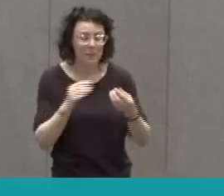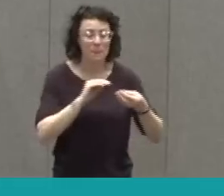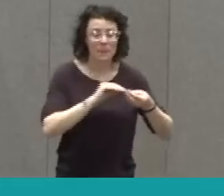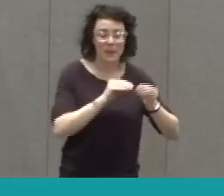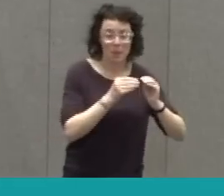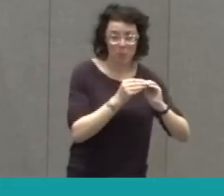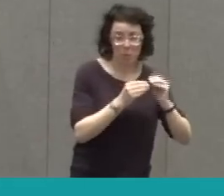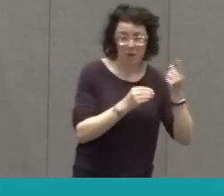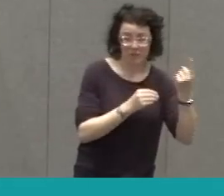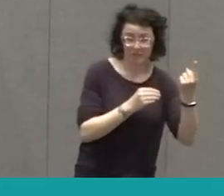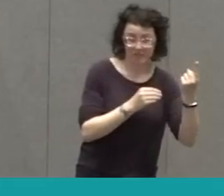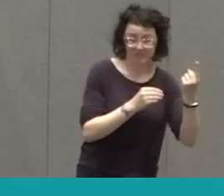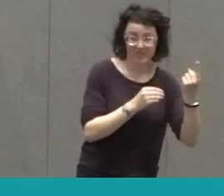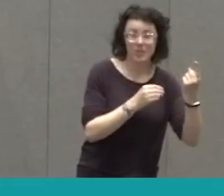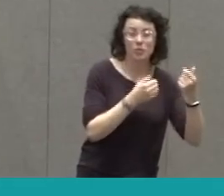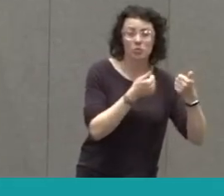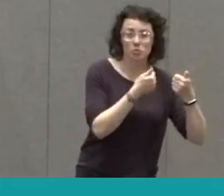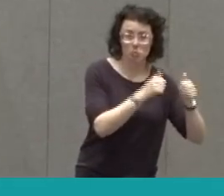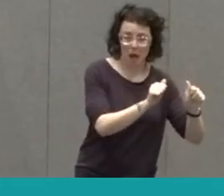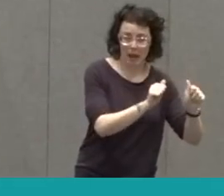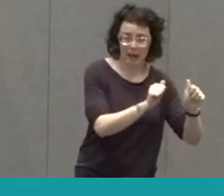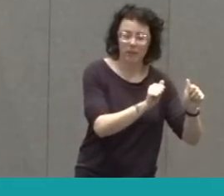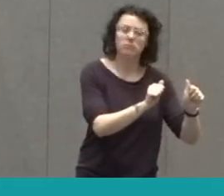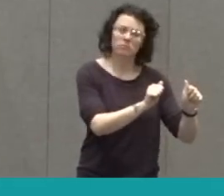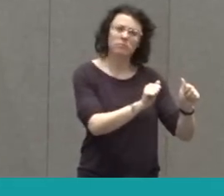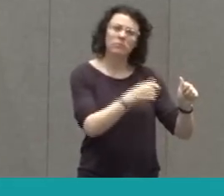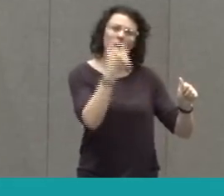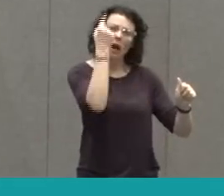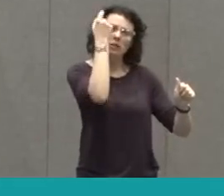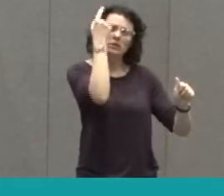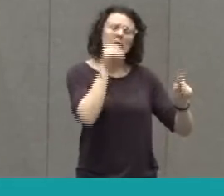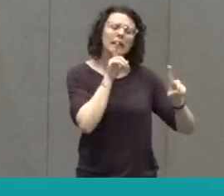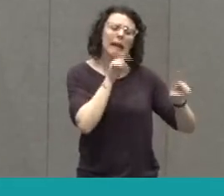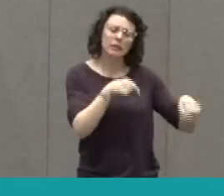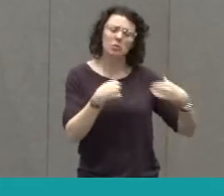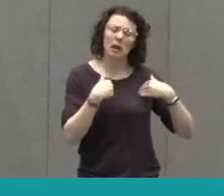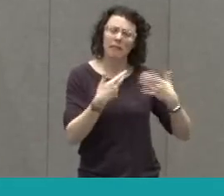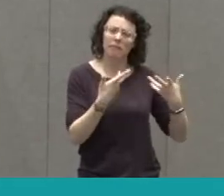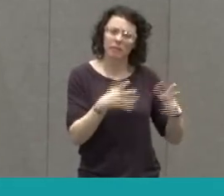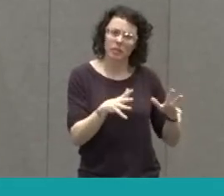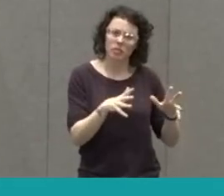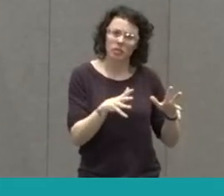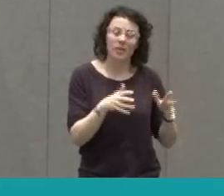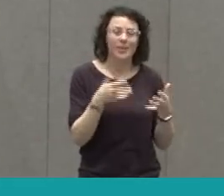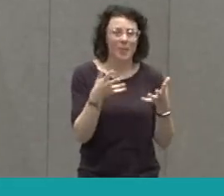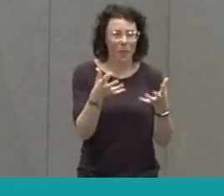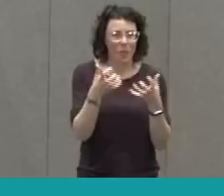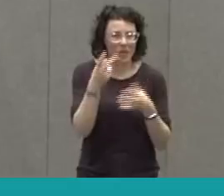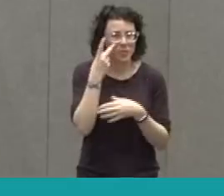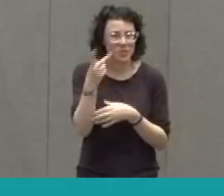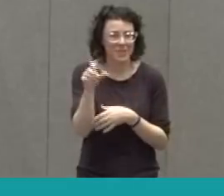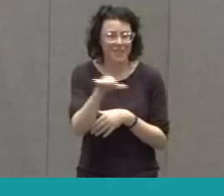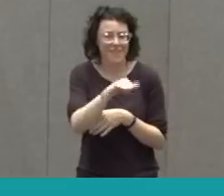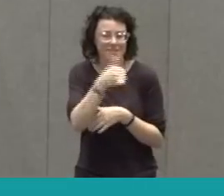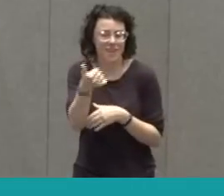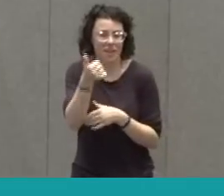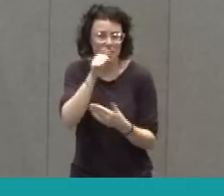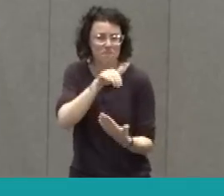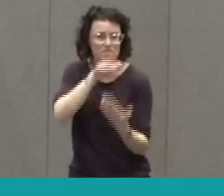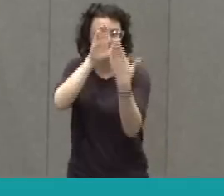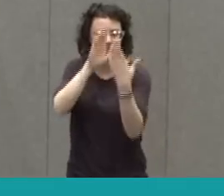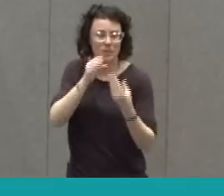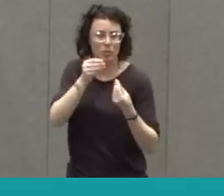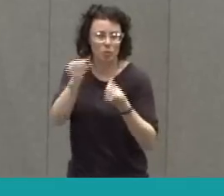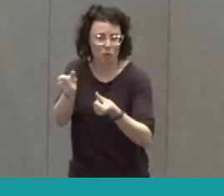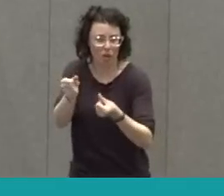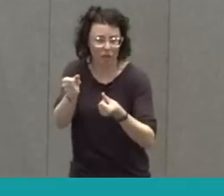given you the answer. I want you to show me another way that you can do that. Number 2, I want you to keep going, and on